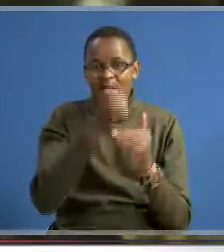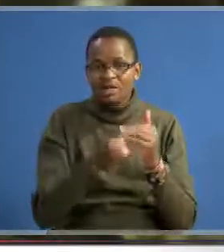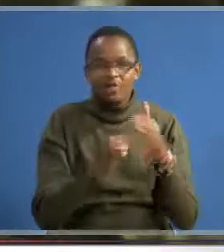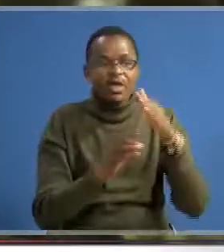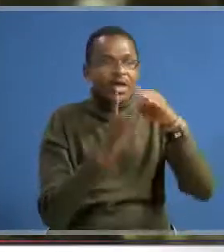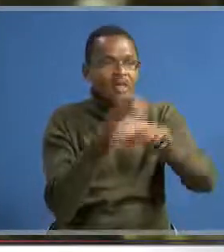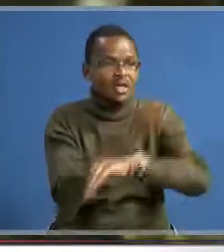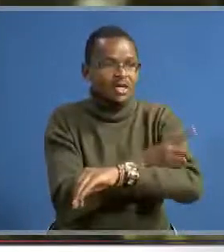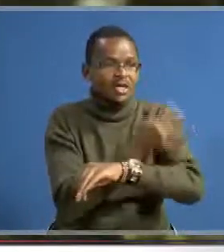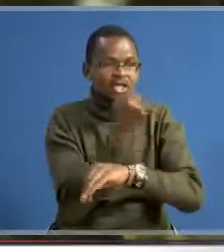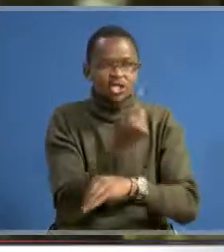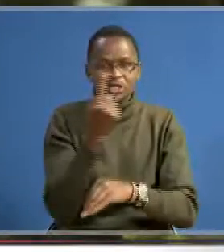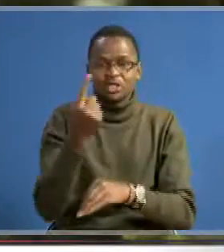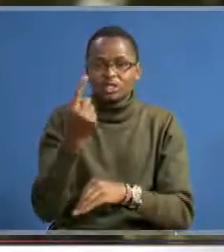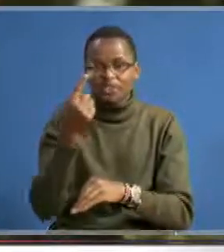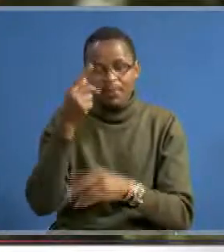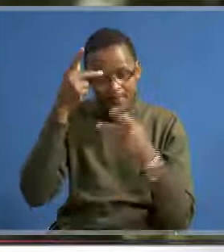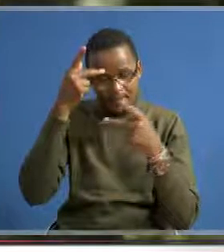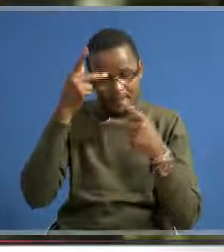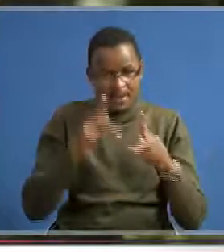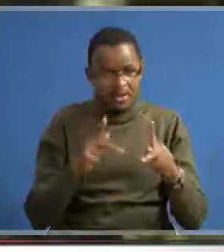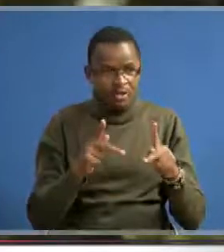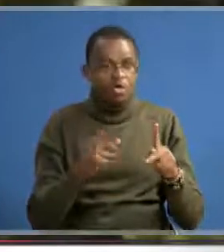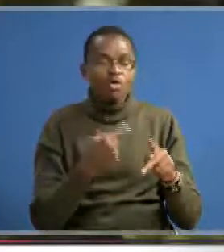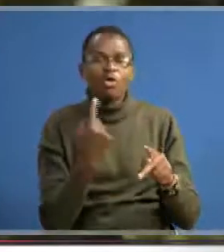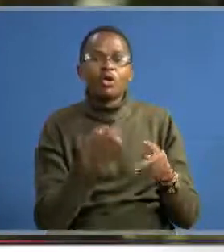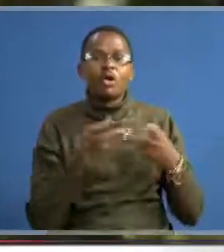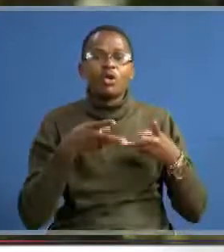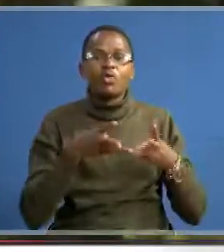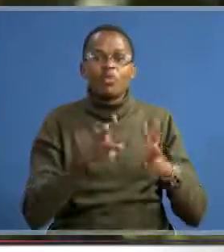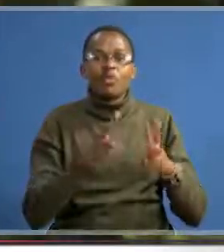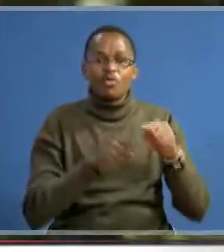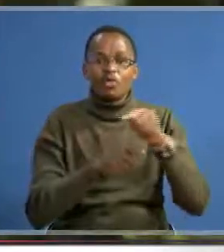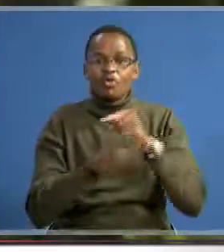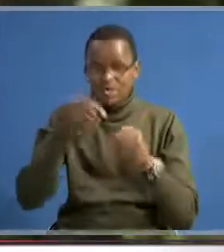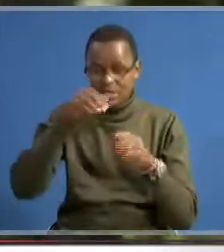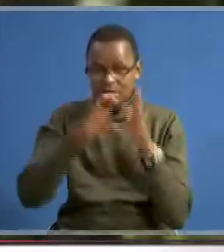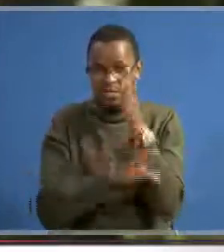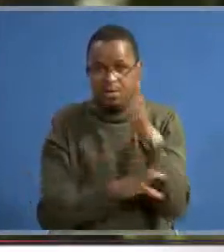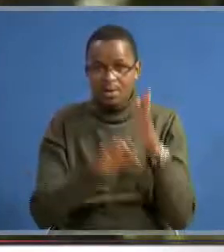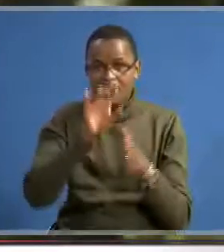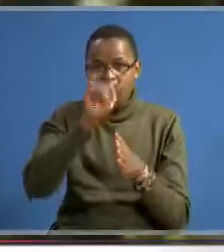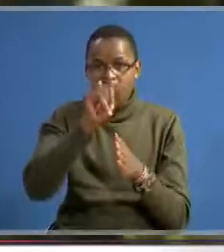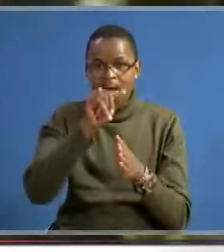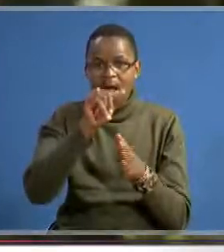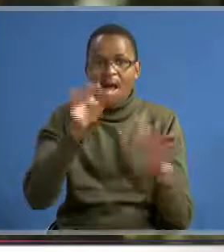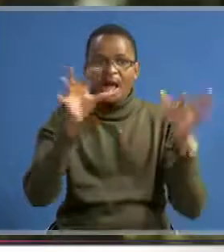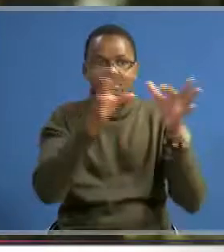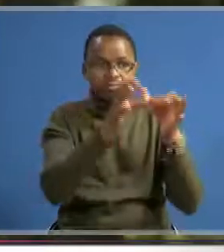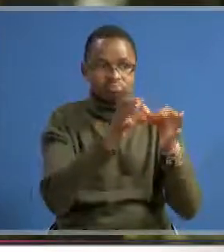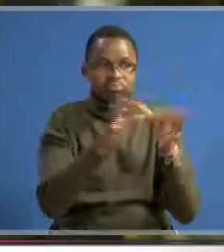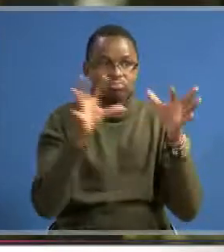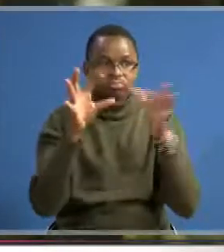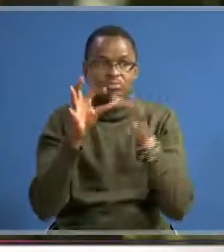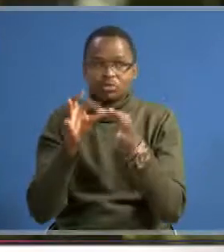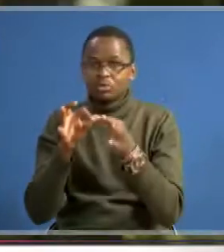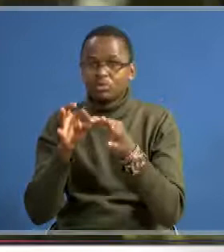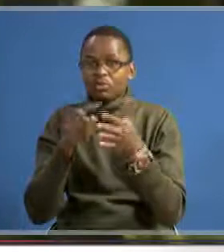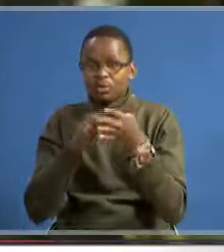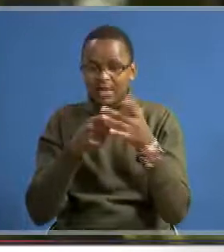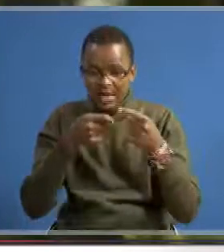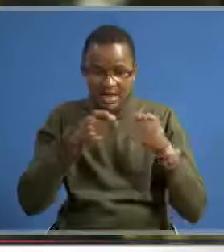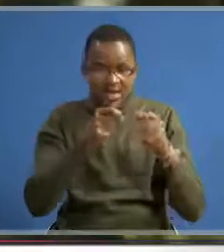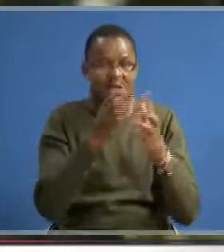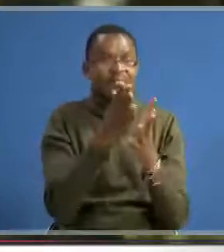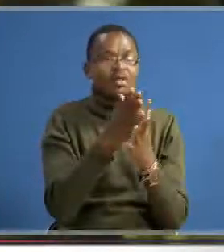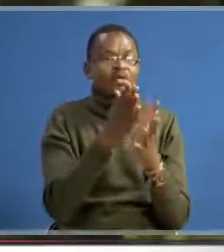day, every person knows that the only way you can win up an election in this country is by coalition. And so what they're trying to do is,